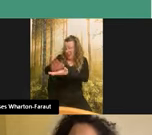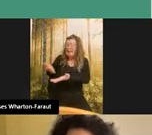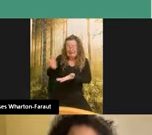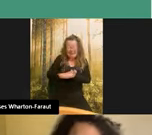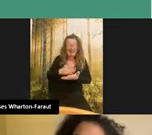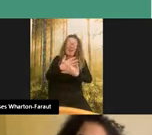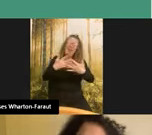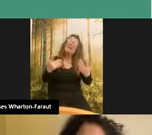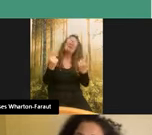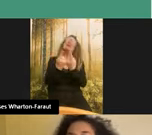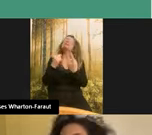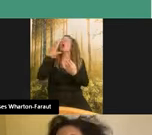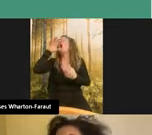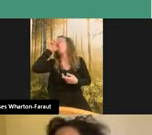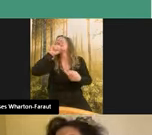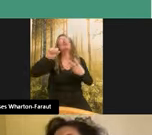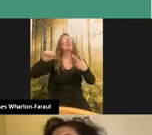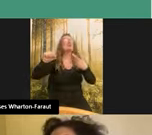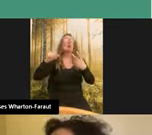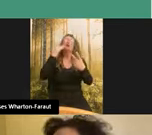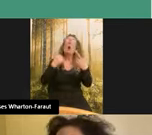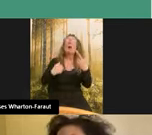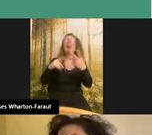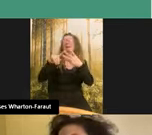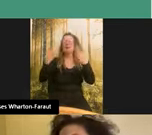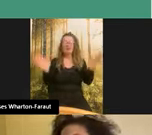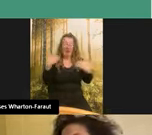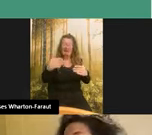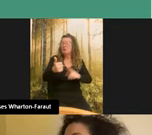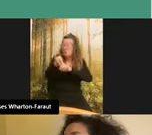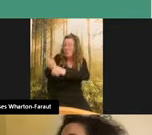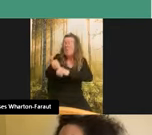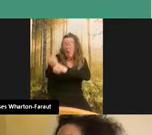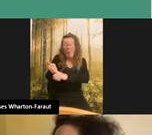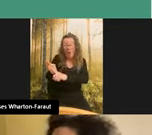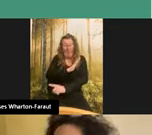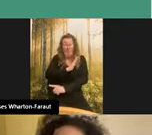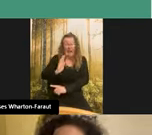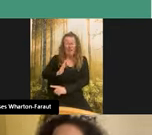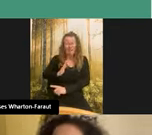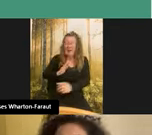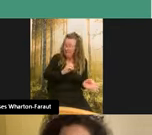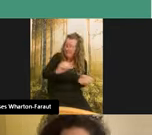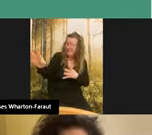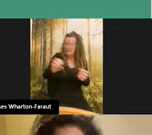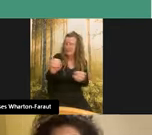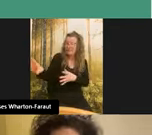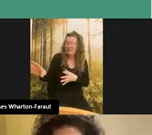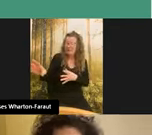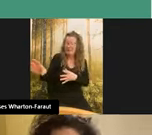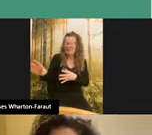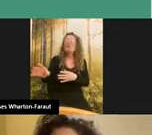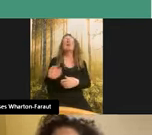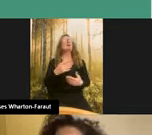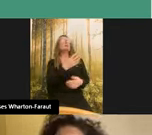oranges, chocolates, crates. So they were literally supporting the military, not just also in the military as in serving, as you could see some